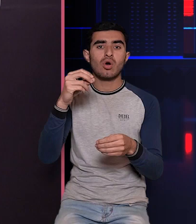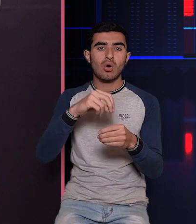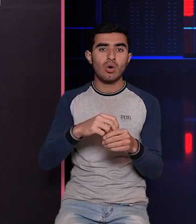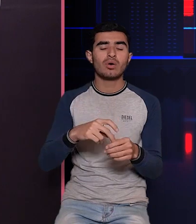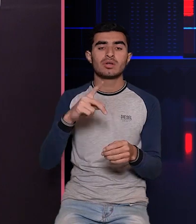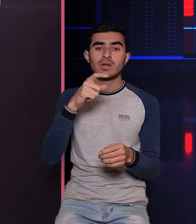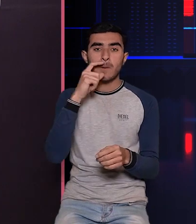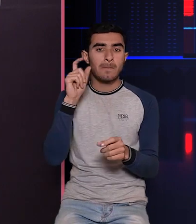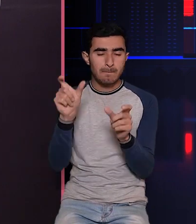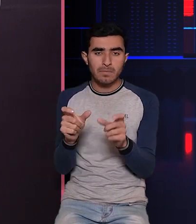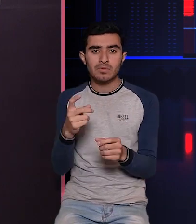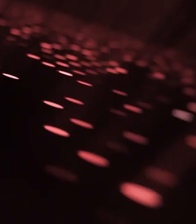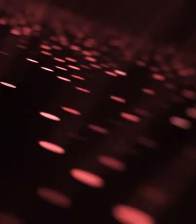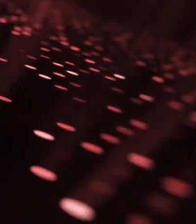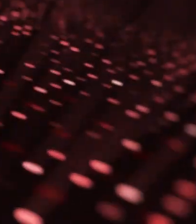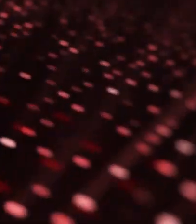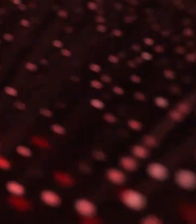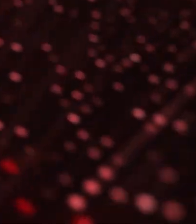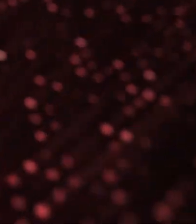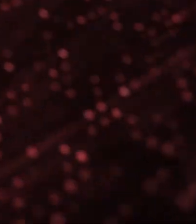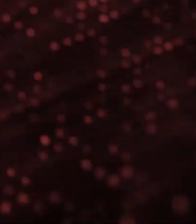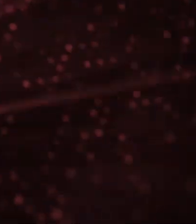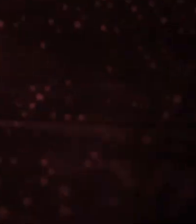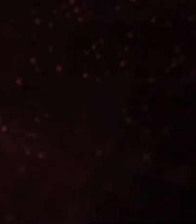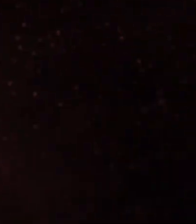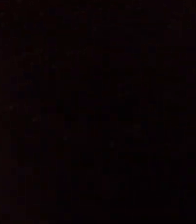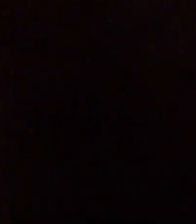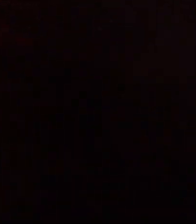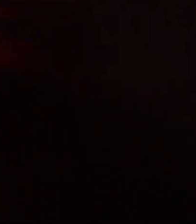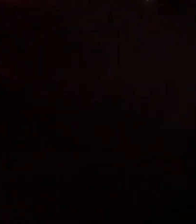under a certain thematic premise.